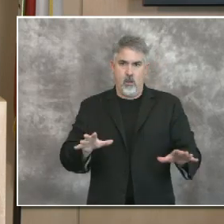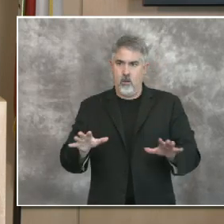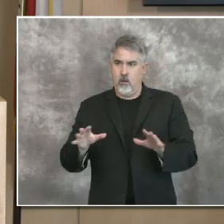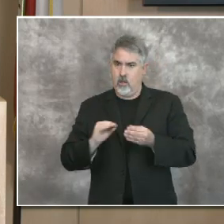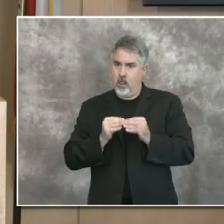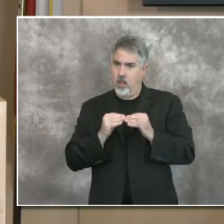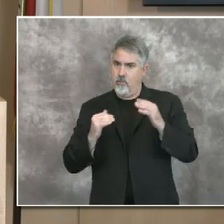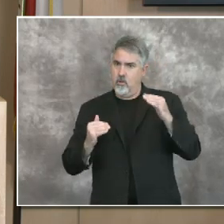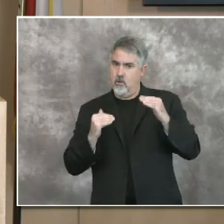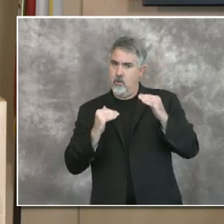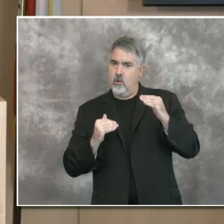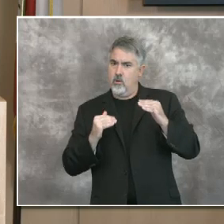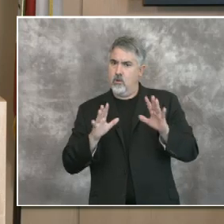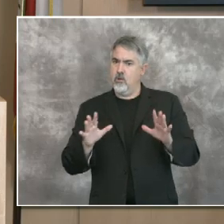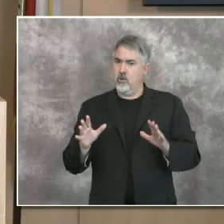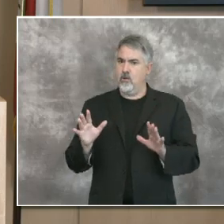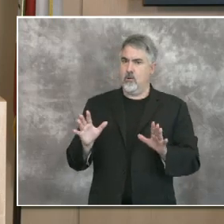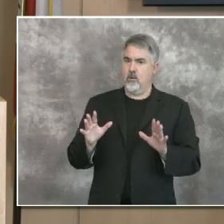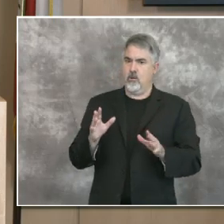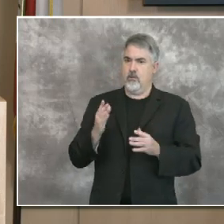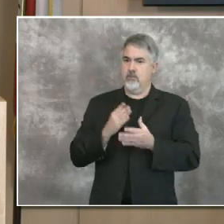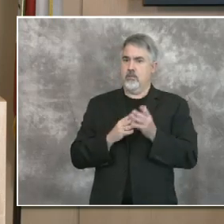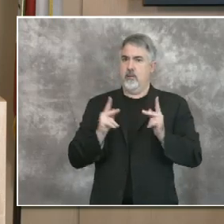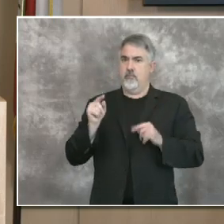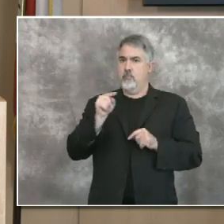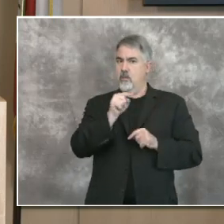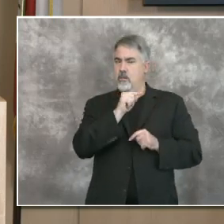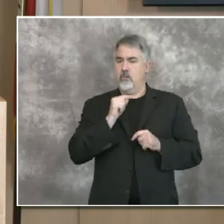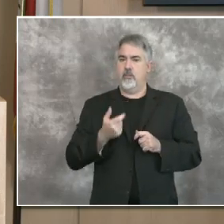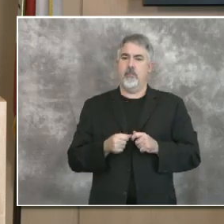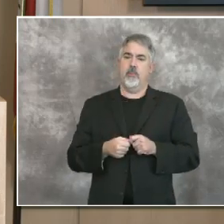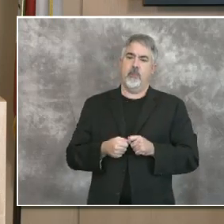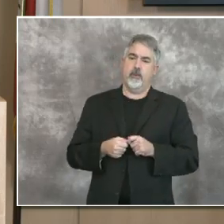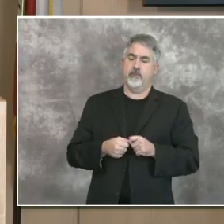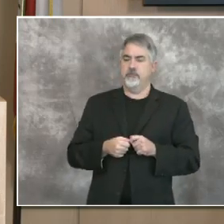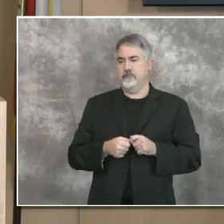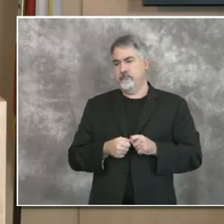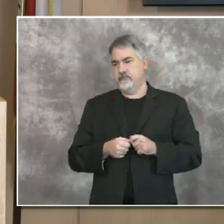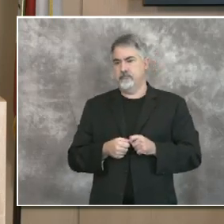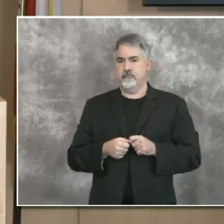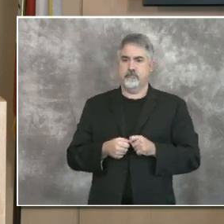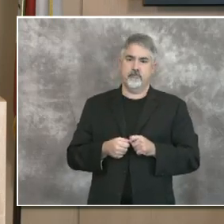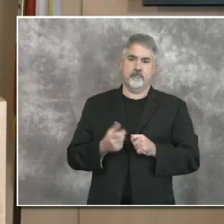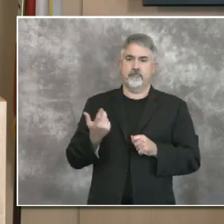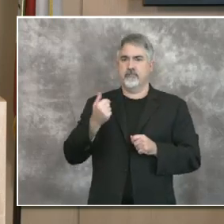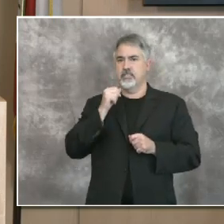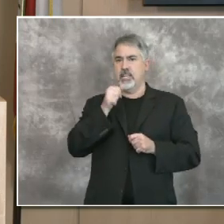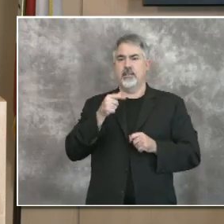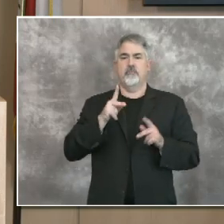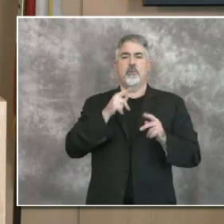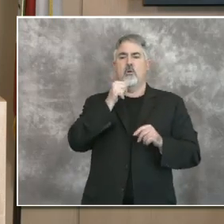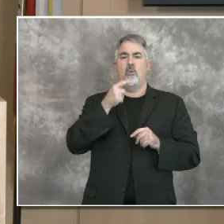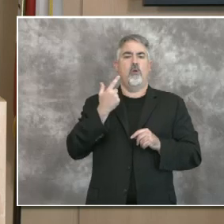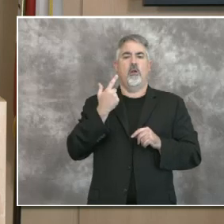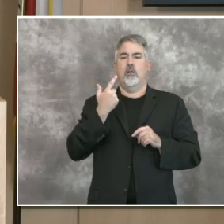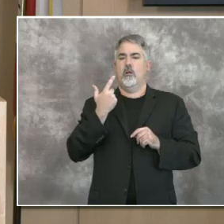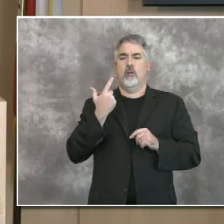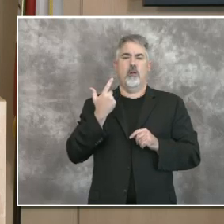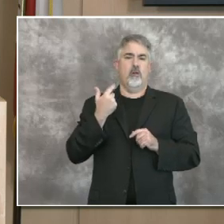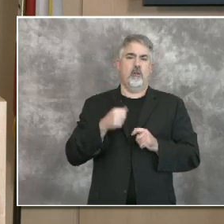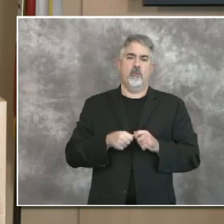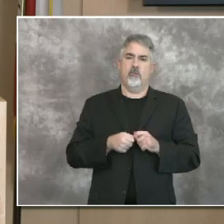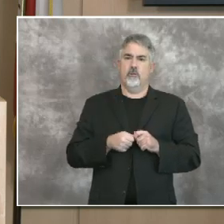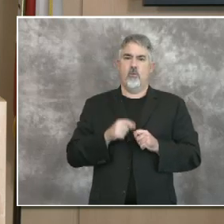somebody or some people out there in our community who are not going and seeking care in our emergency